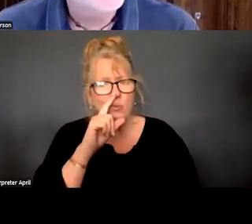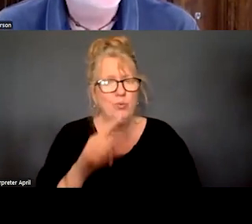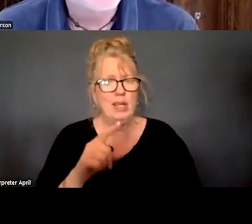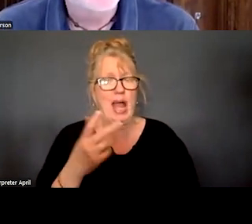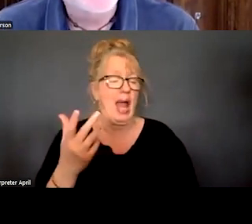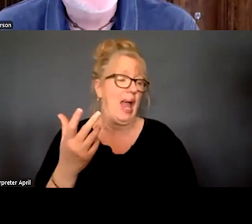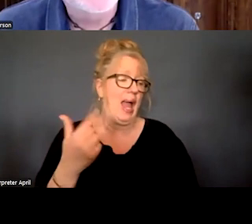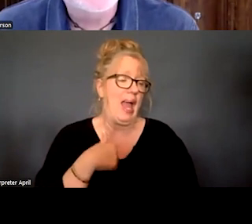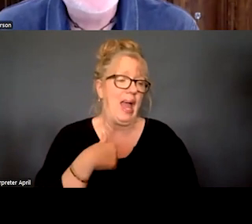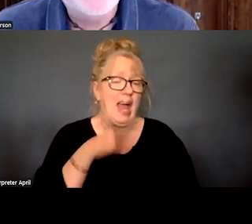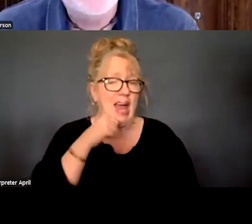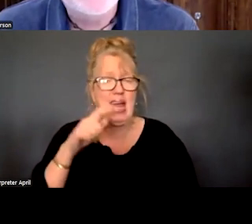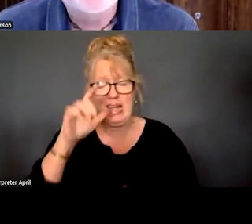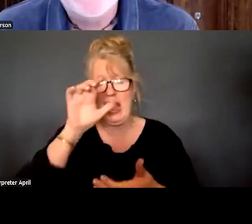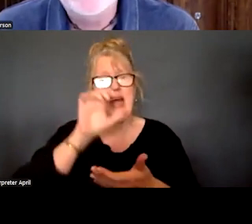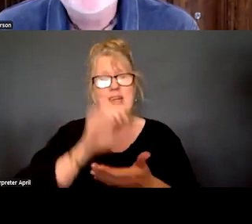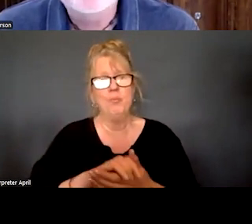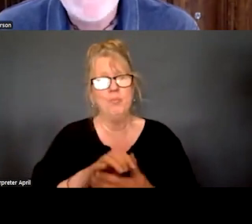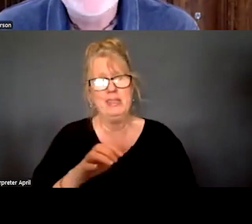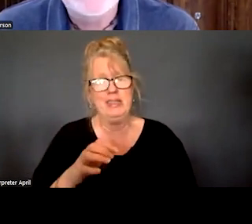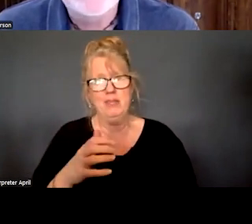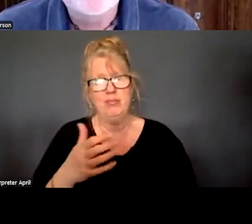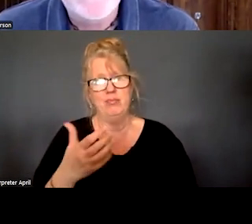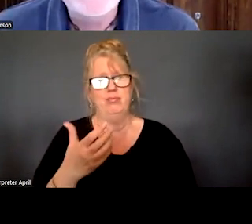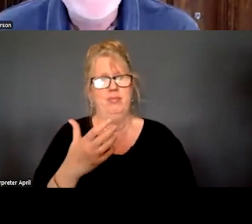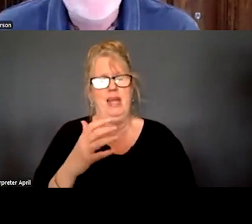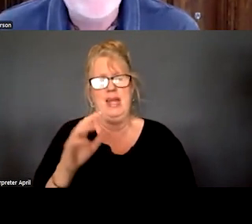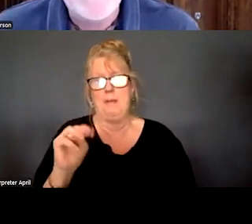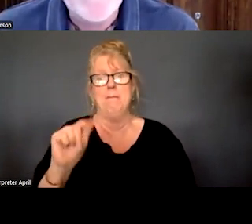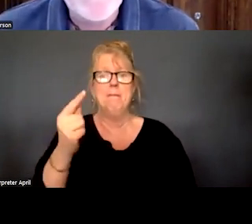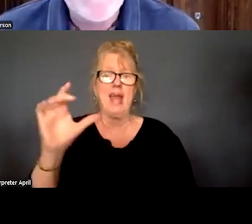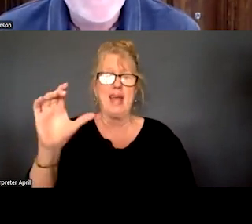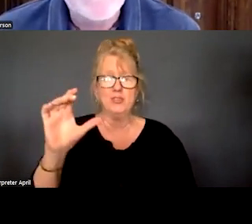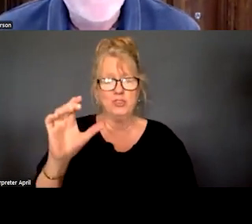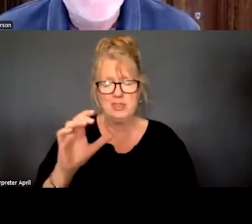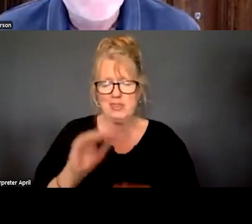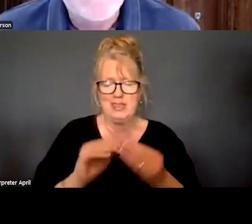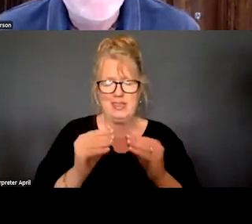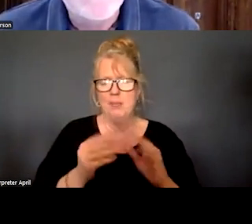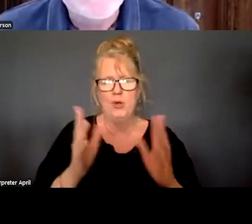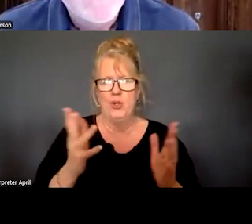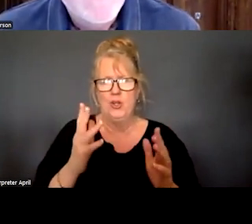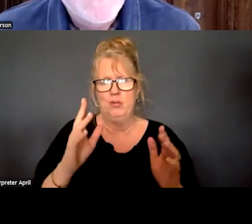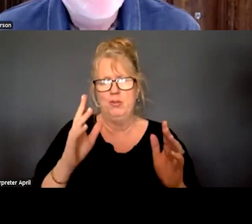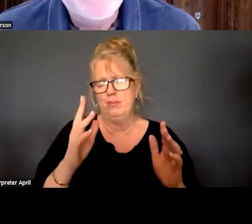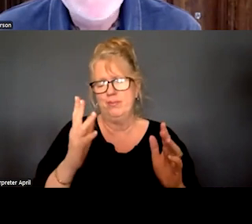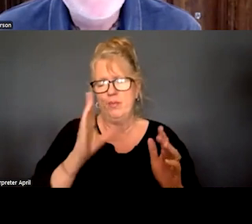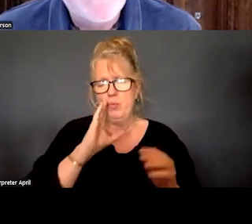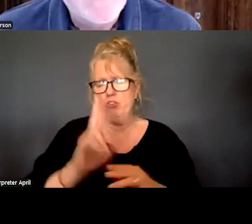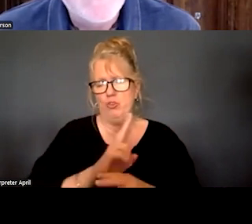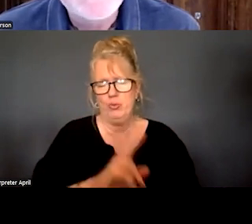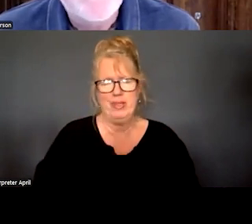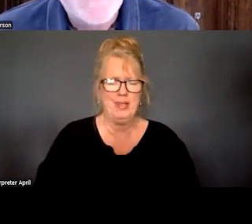I don't believe there's a staffing like magic ratio number kind of thing that you use. It